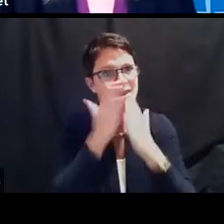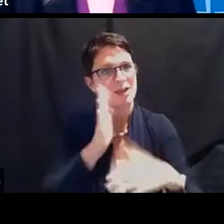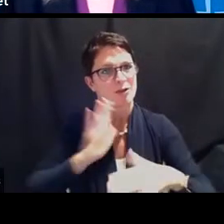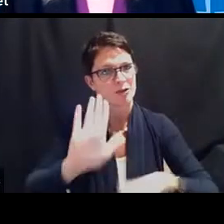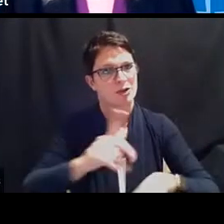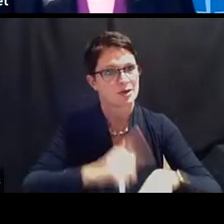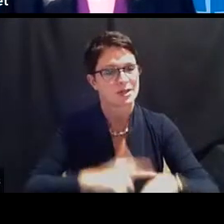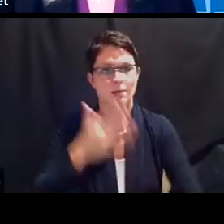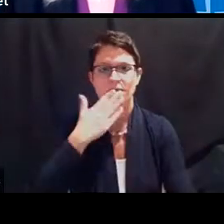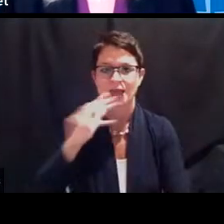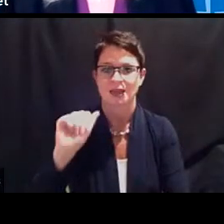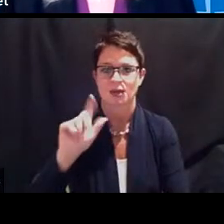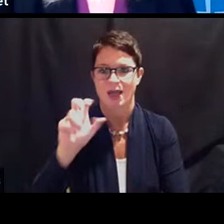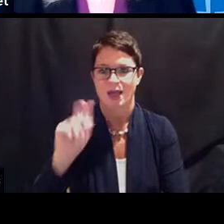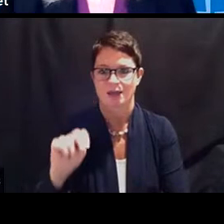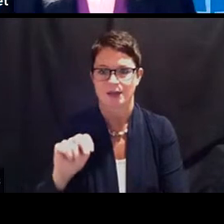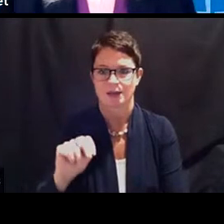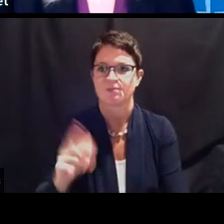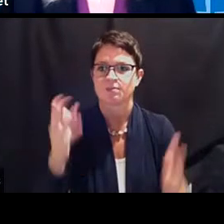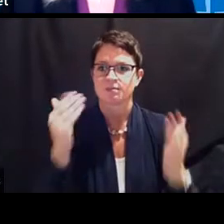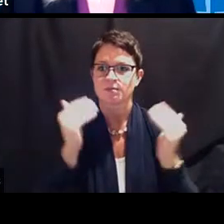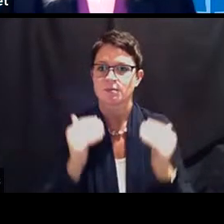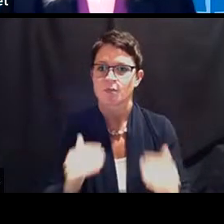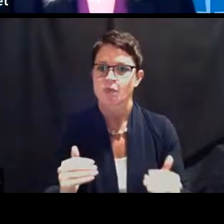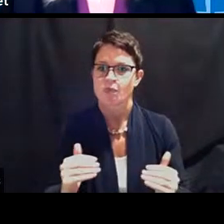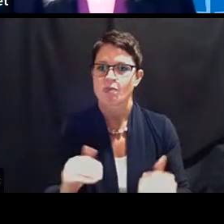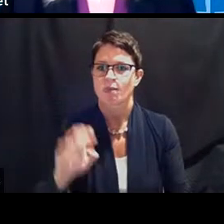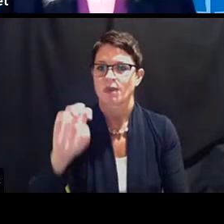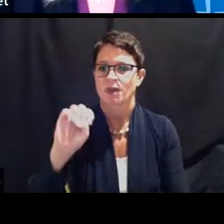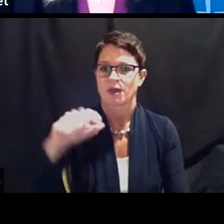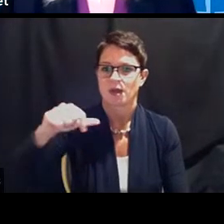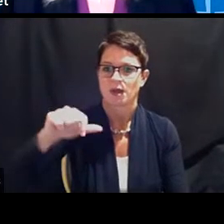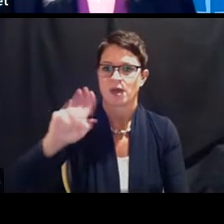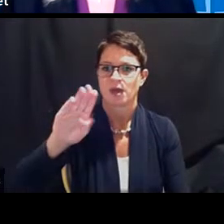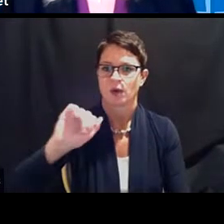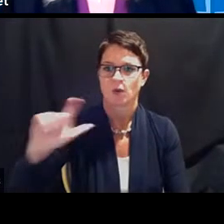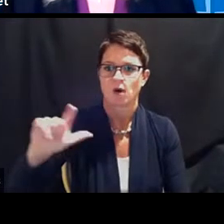Ellen. Iqbal Mendez, are you available?